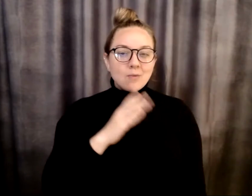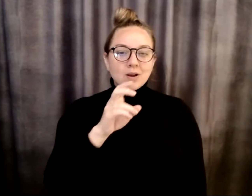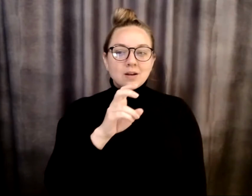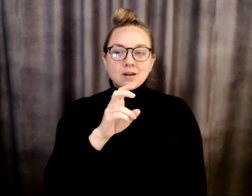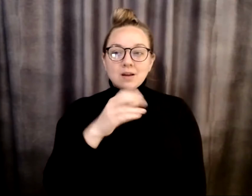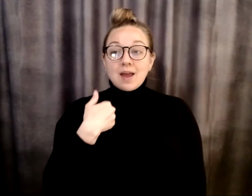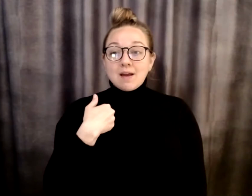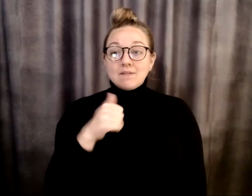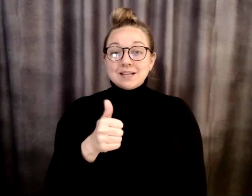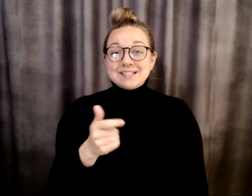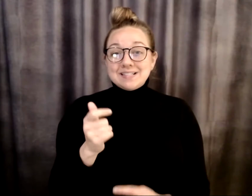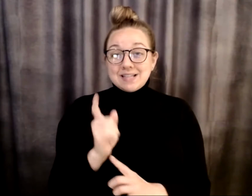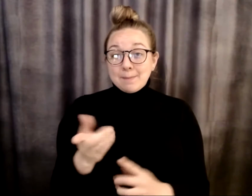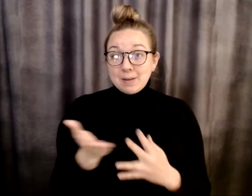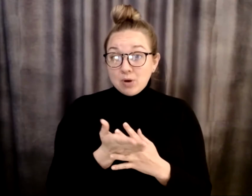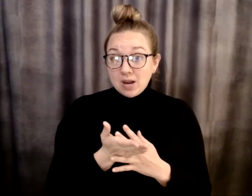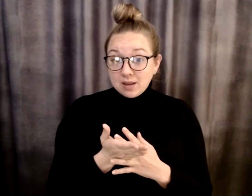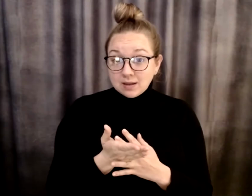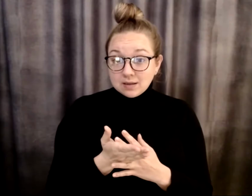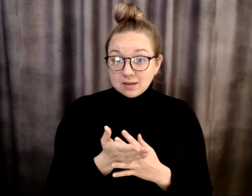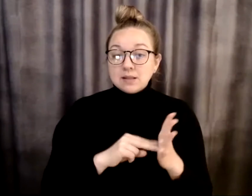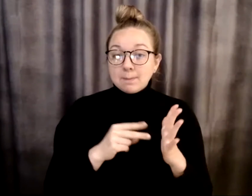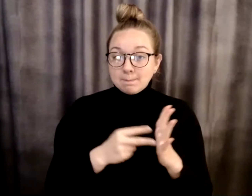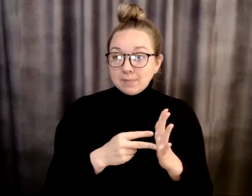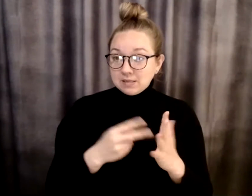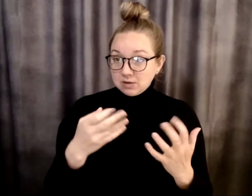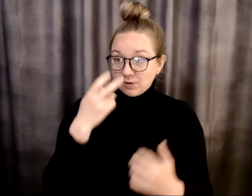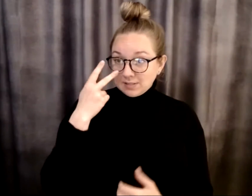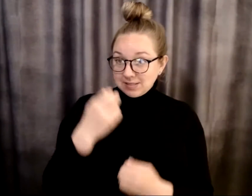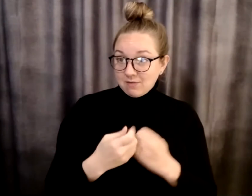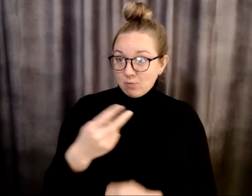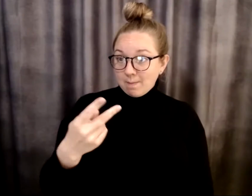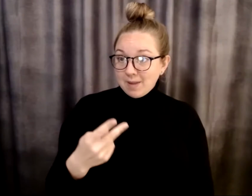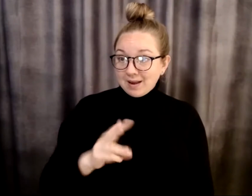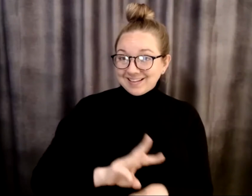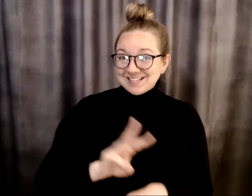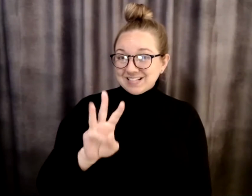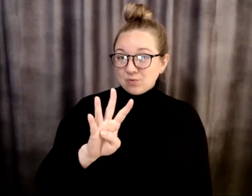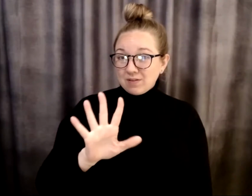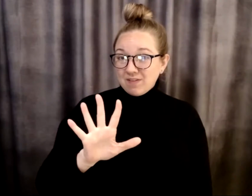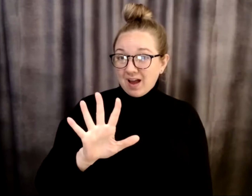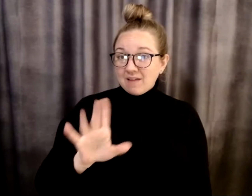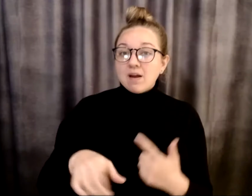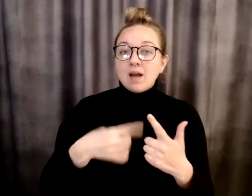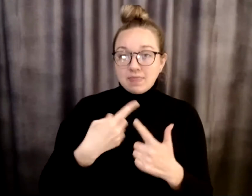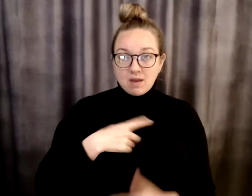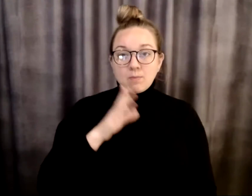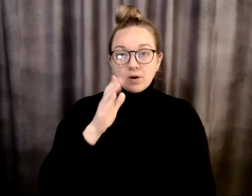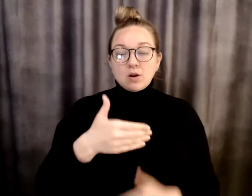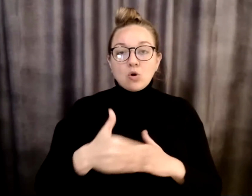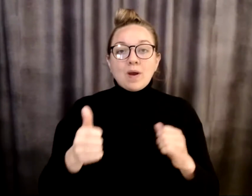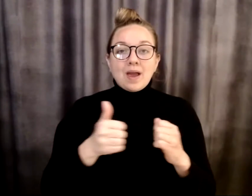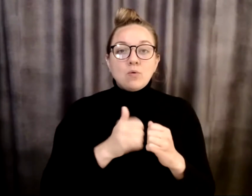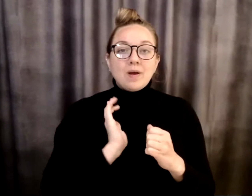10-minute break. We're gonna come back at 6:45 and then we're gonna launch into our breakout rooms.